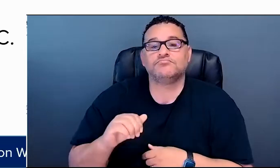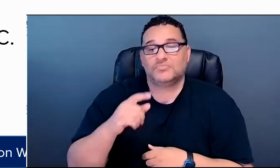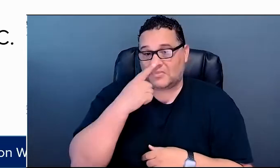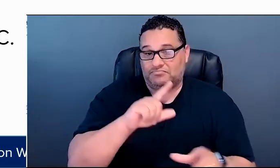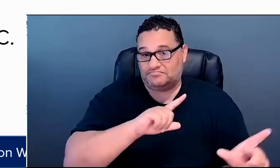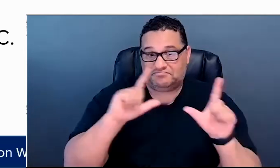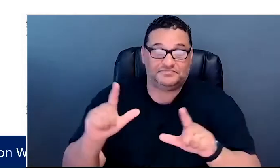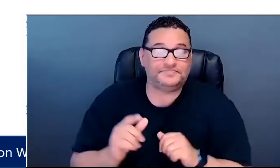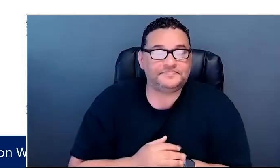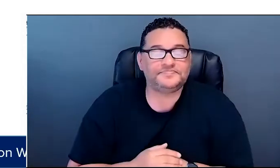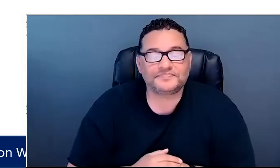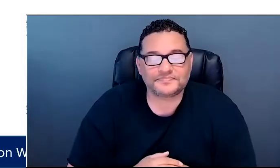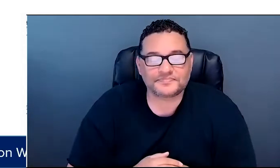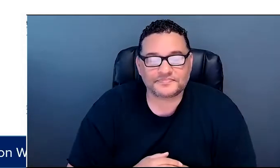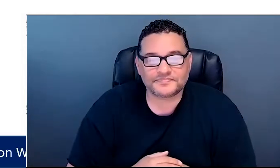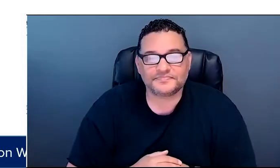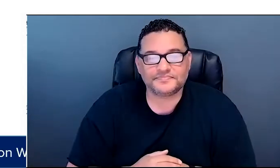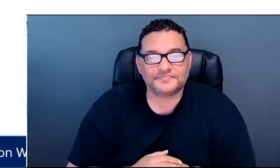slide, please.